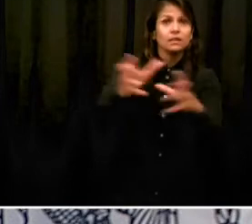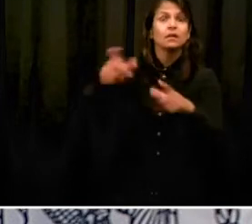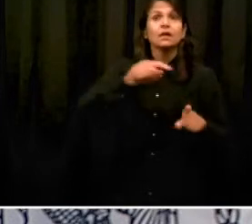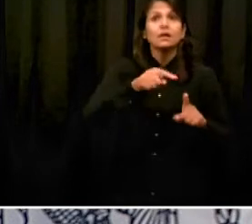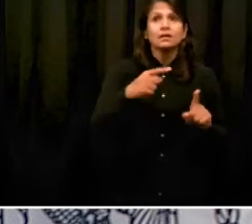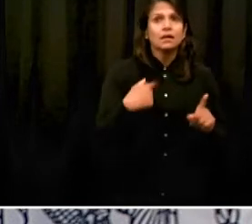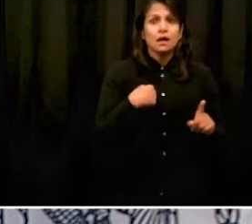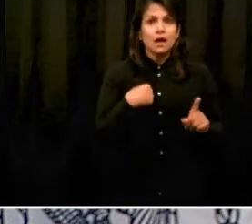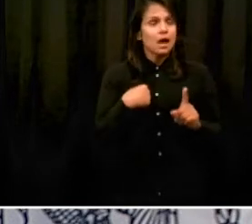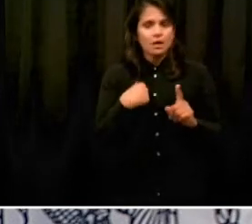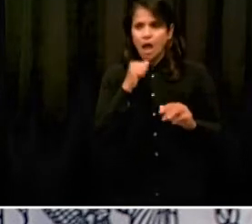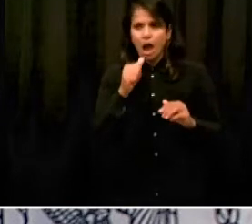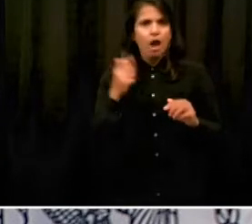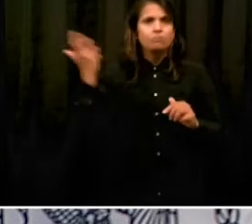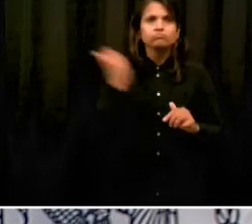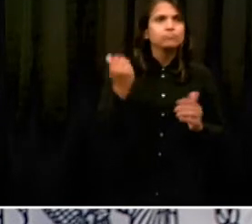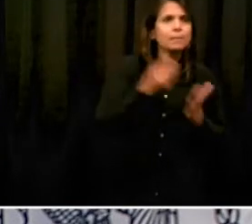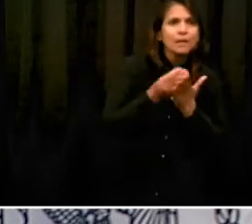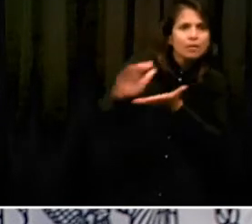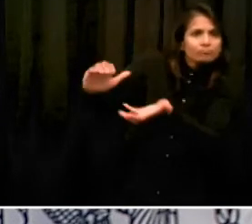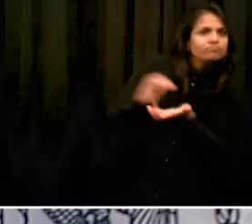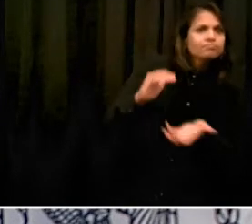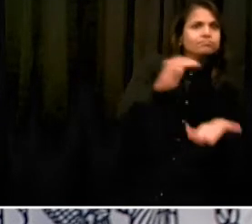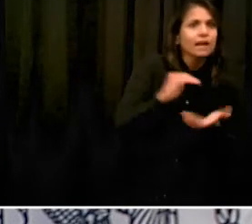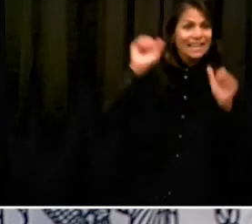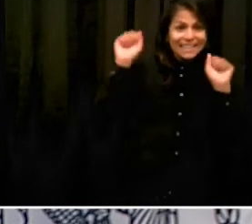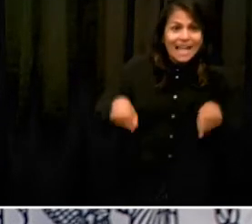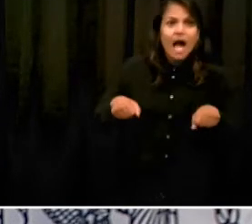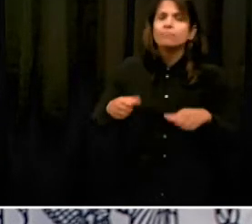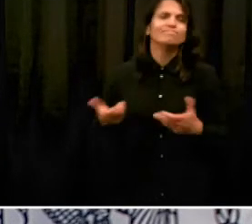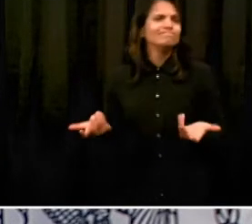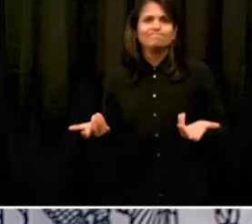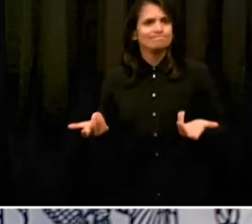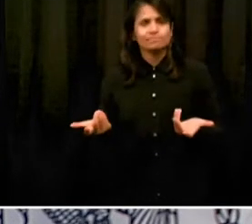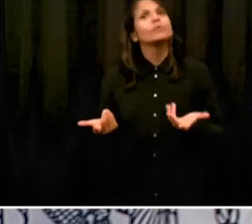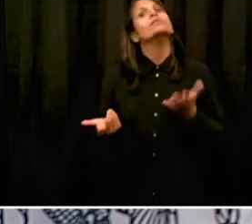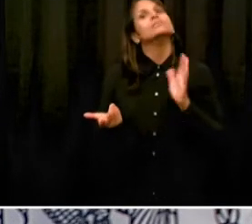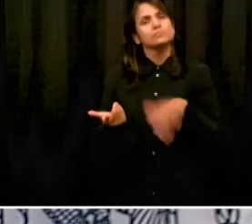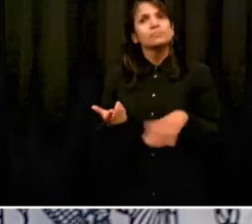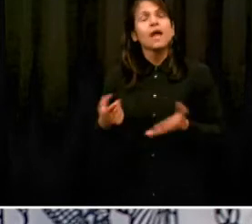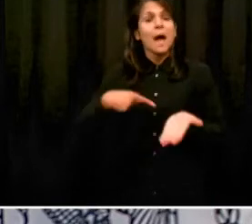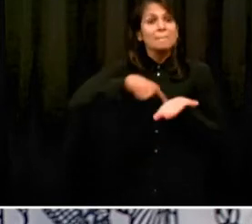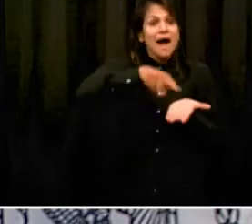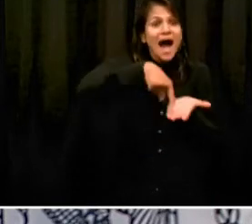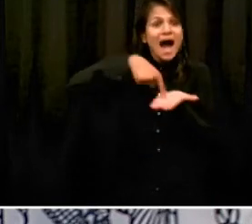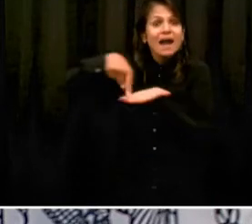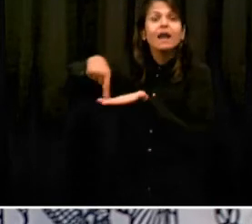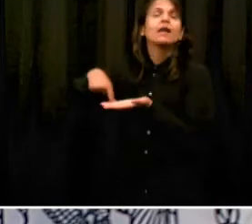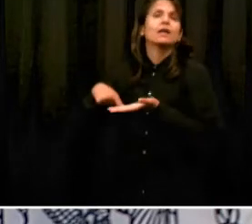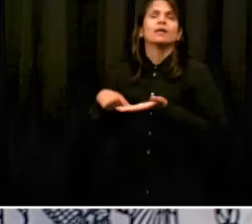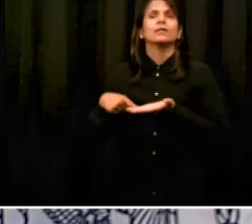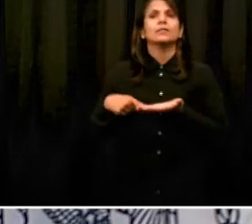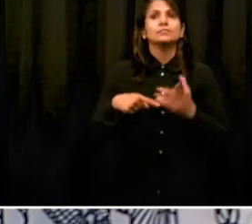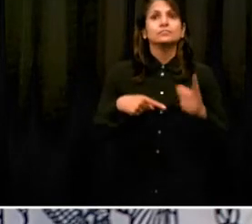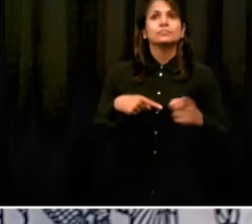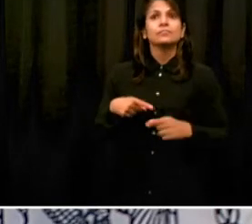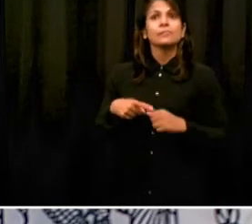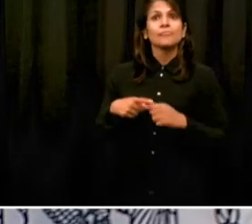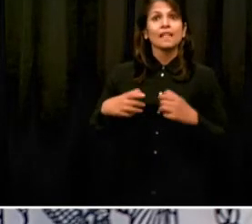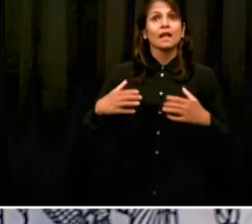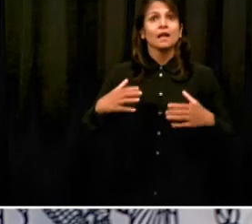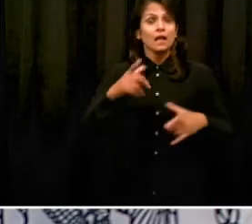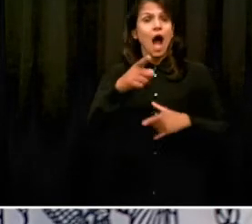taxpayer money, private developers, and wealthy corporations. It's especially true because the rezoning's